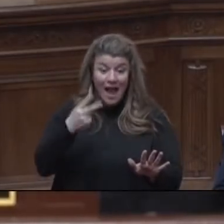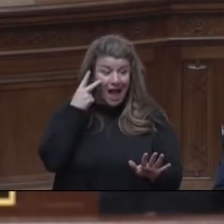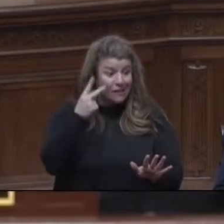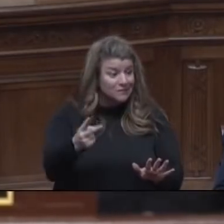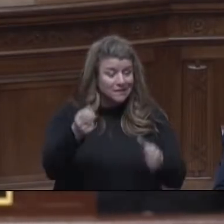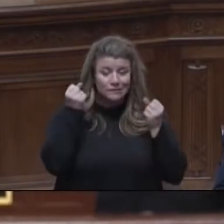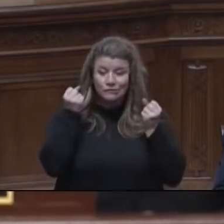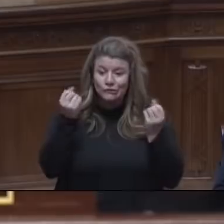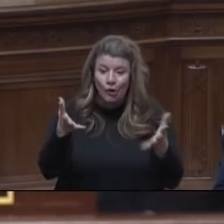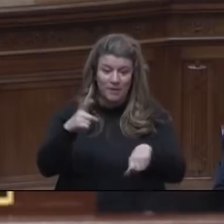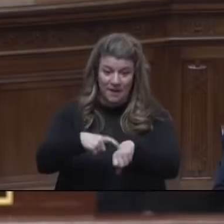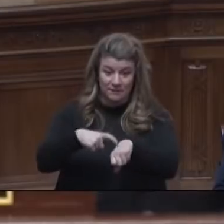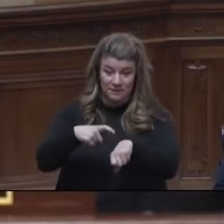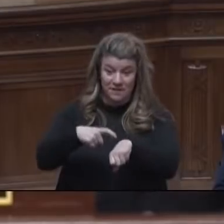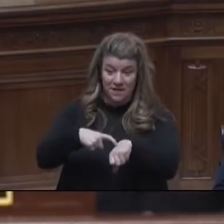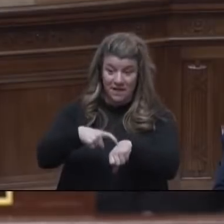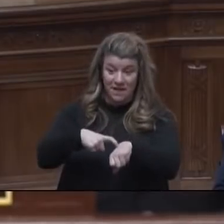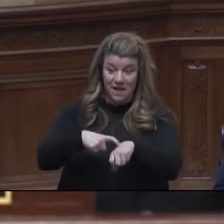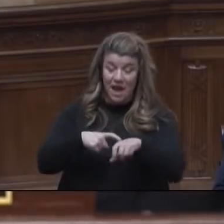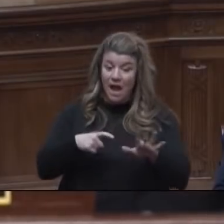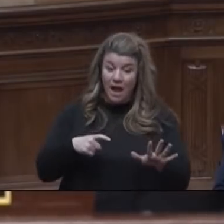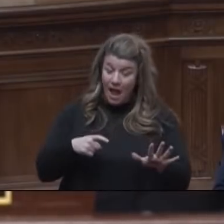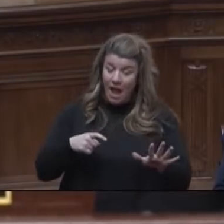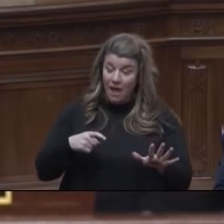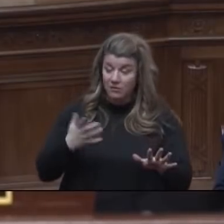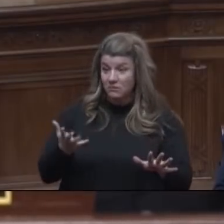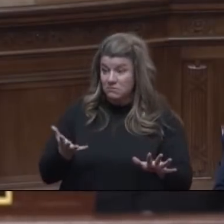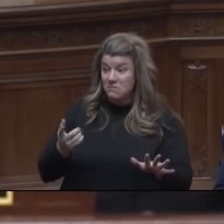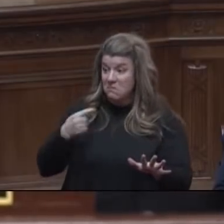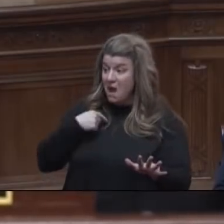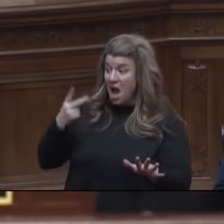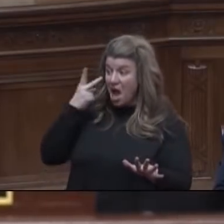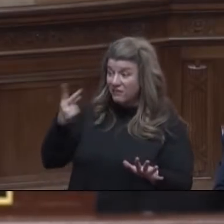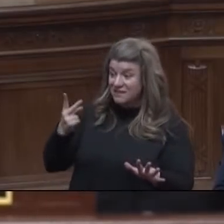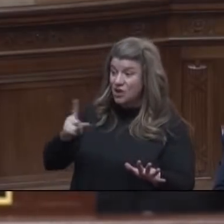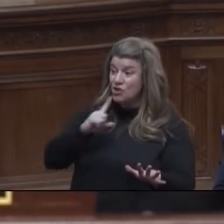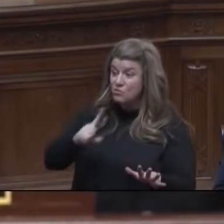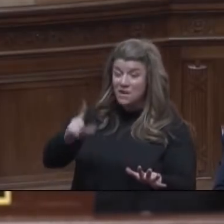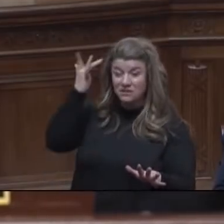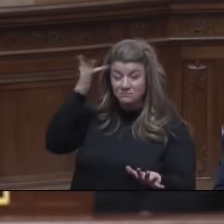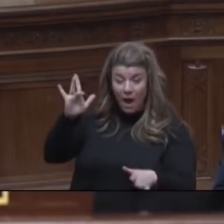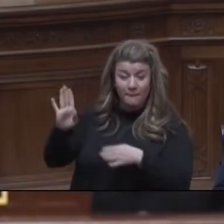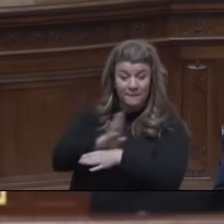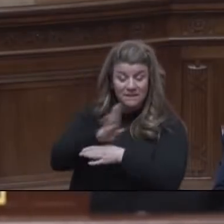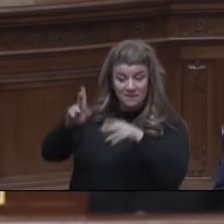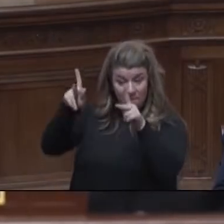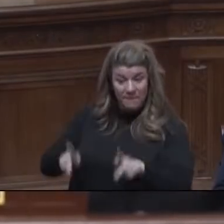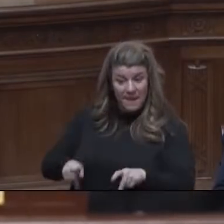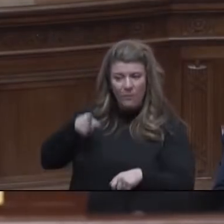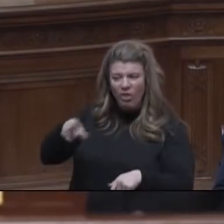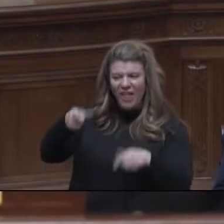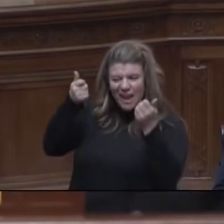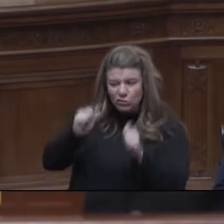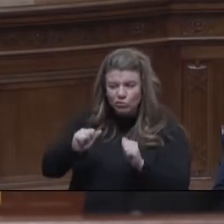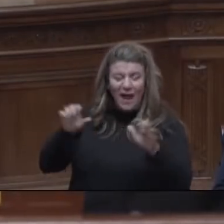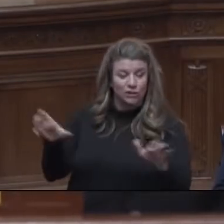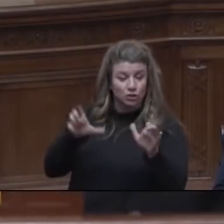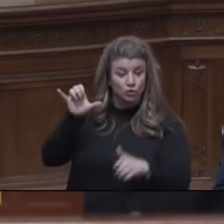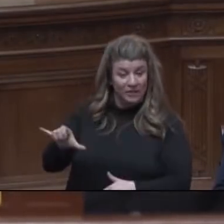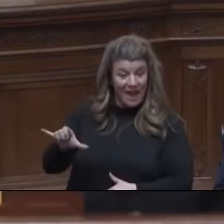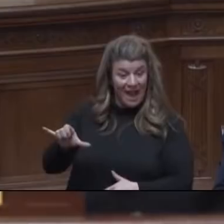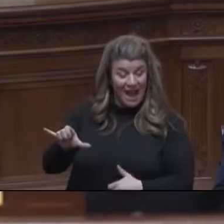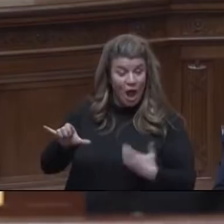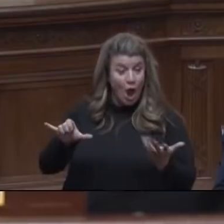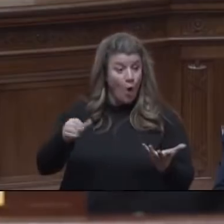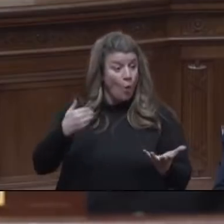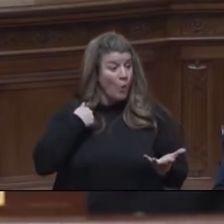so many times. I've seen this, where really smart business people tried to do just this. We